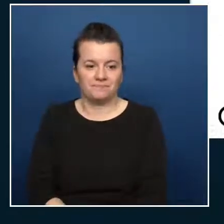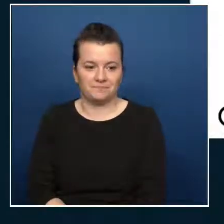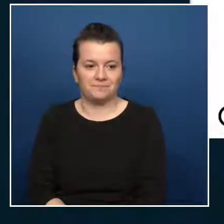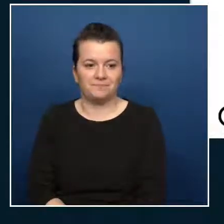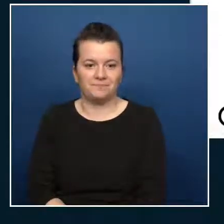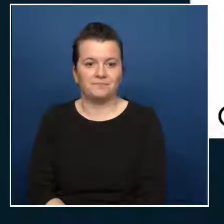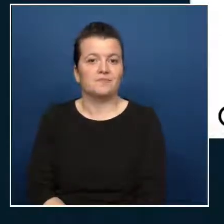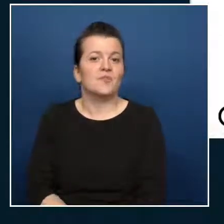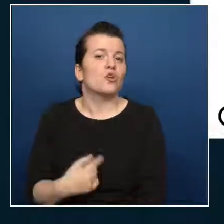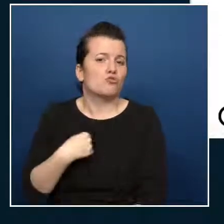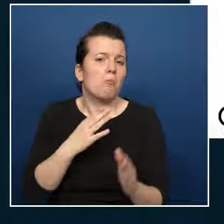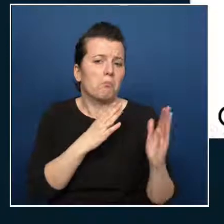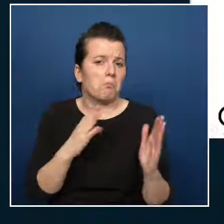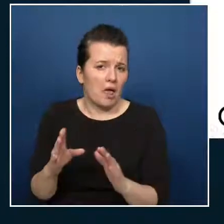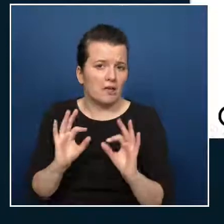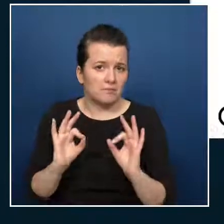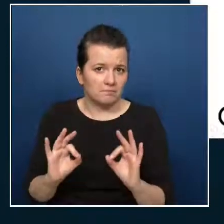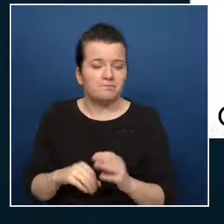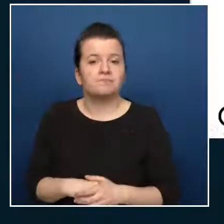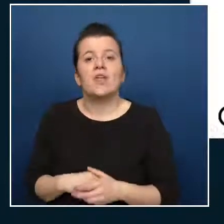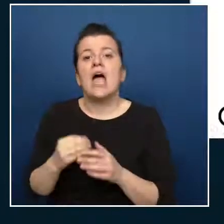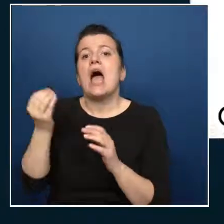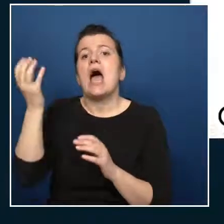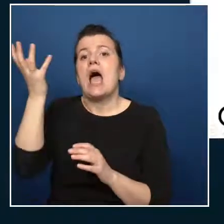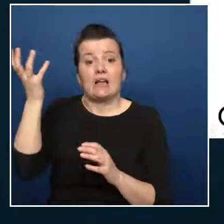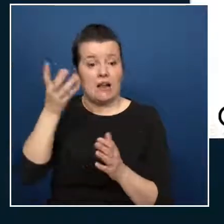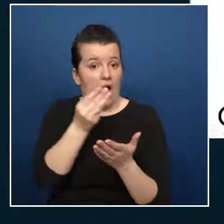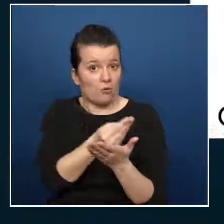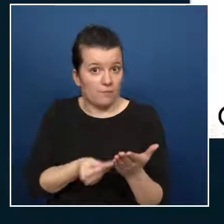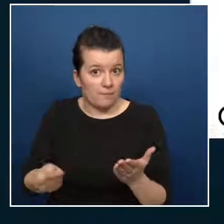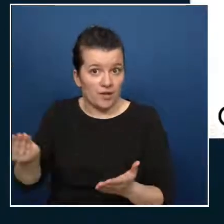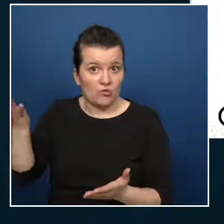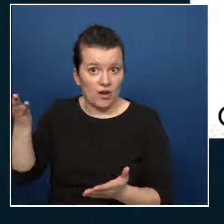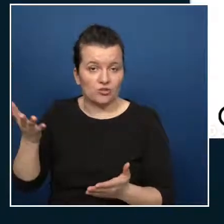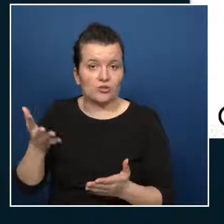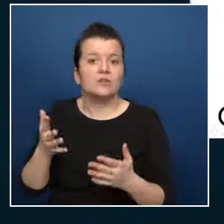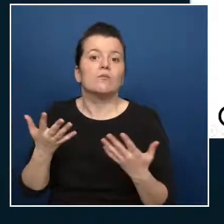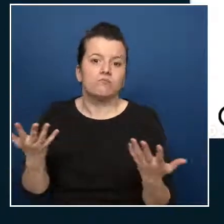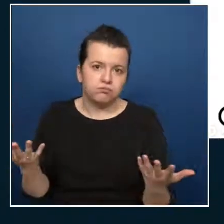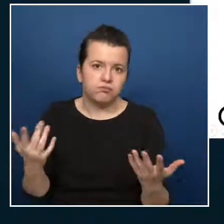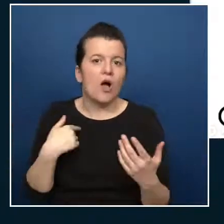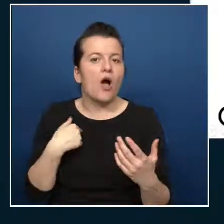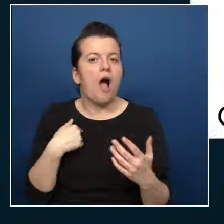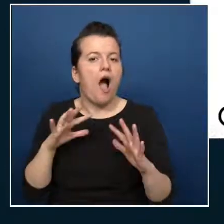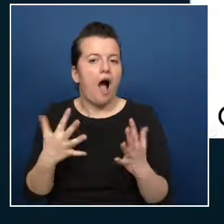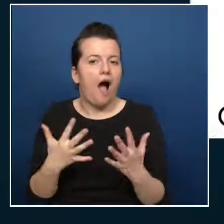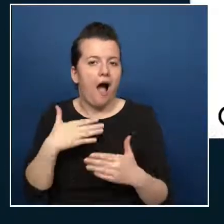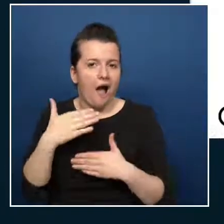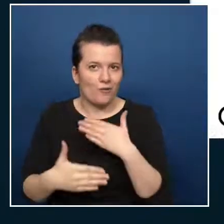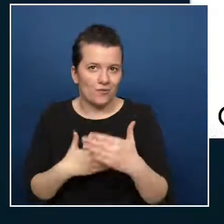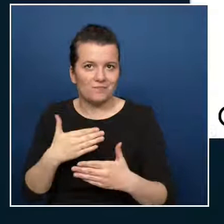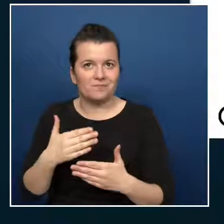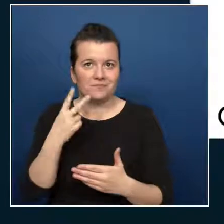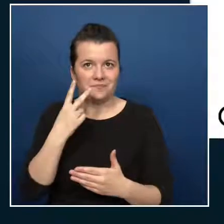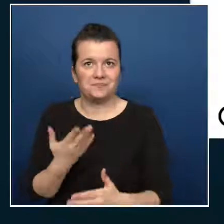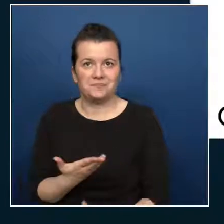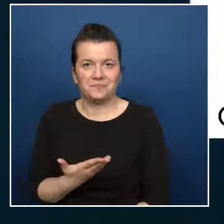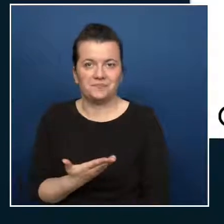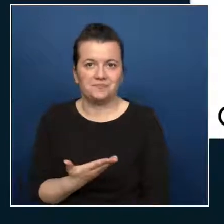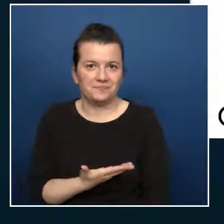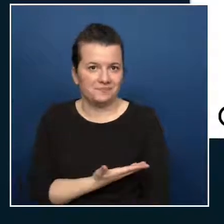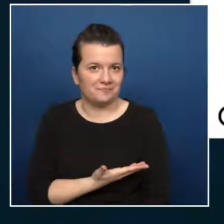cloud migration journey that we had went through different paths and alternatives. So the first path